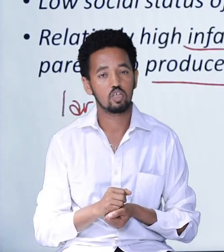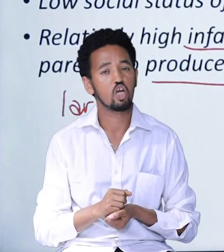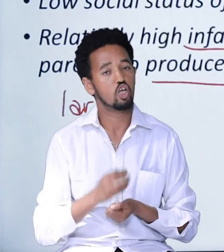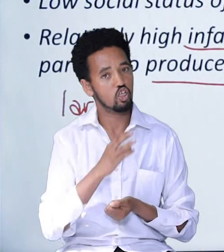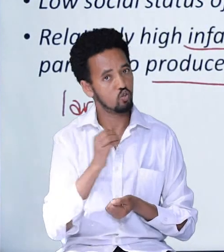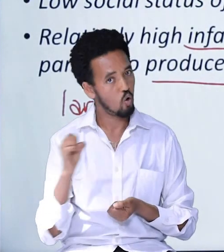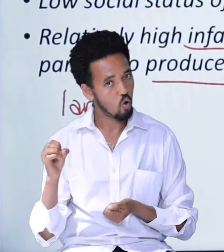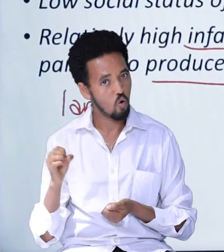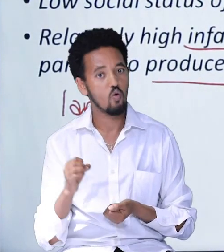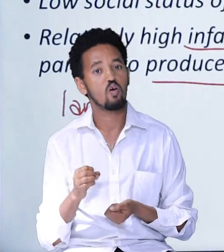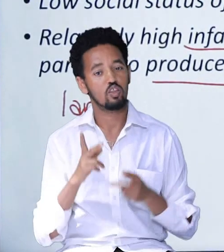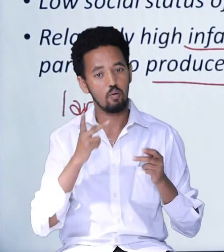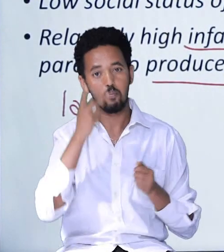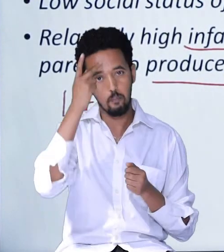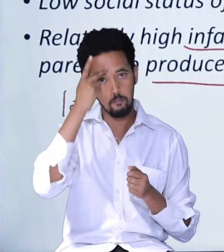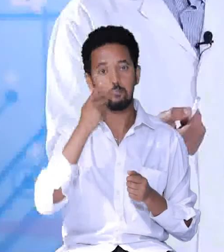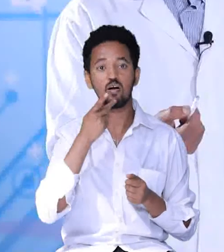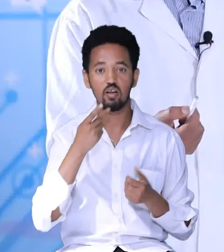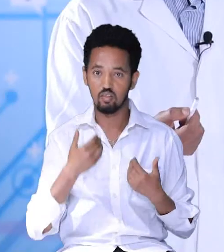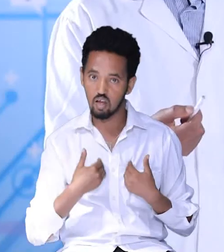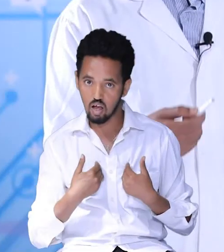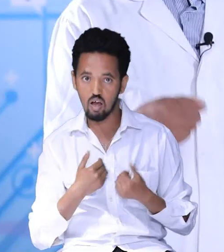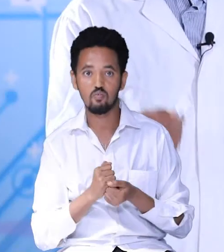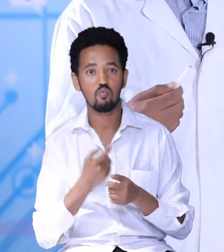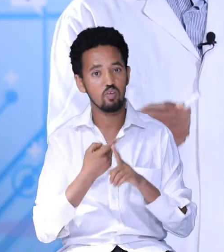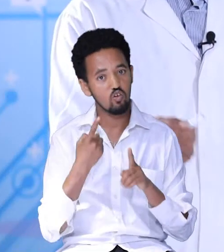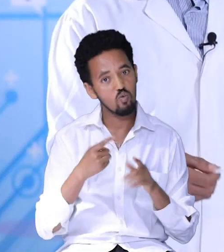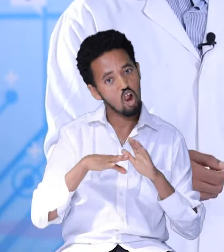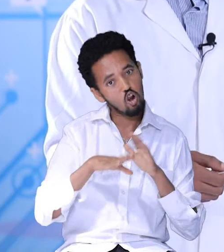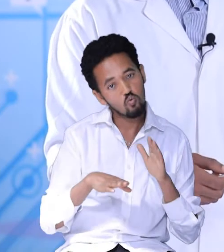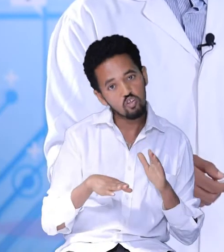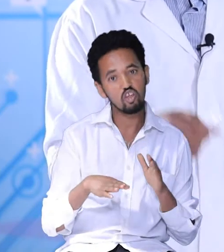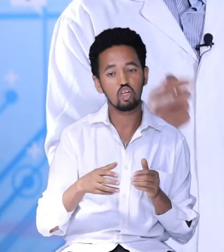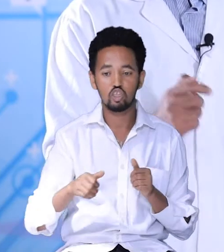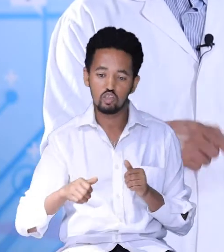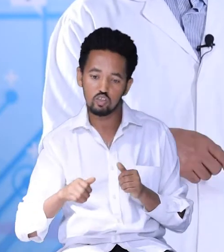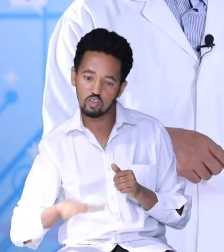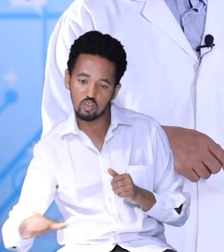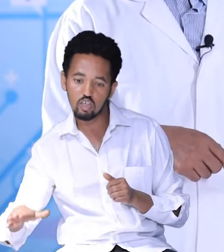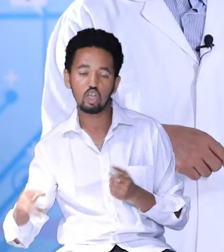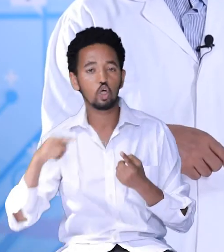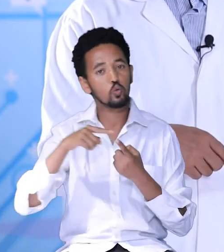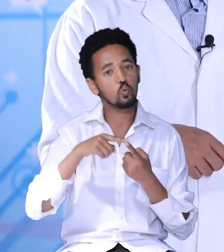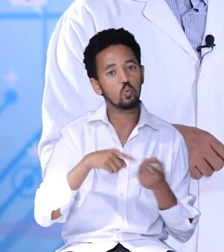So the parents have a fear of losing their children due to death.